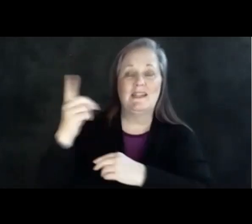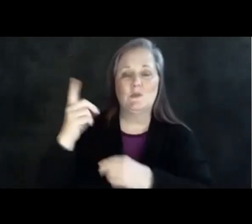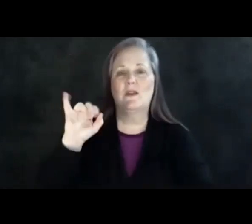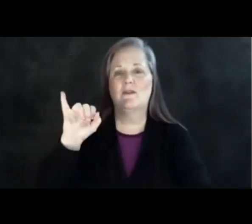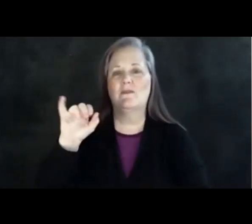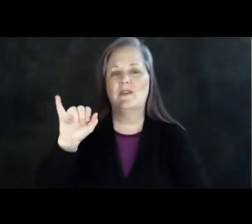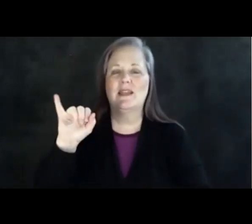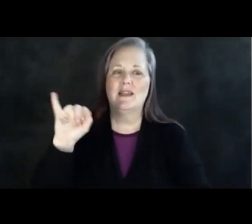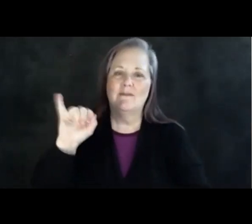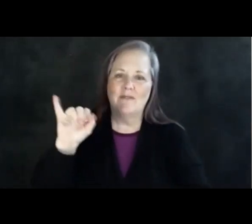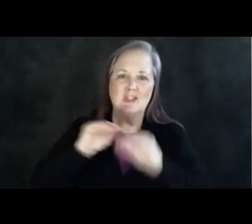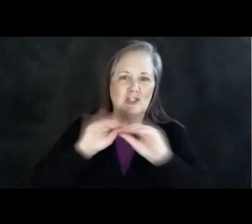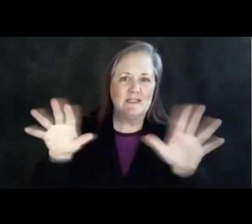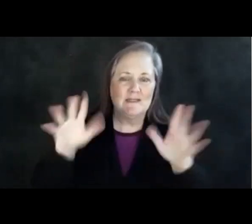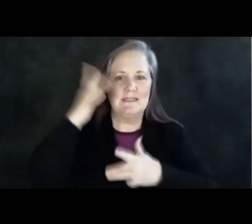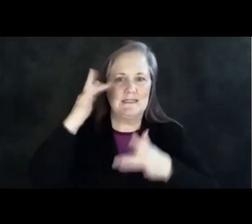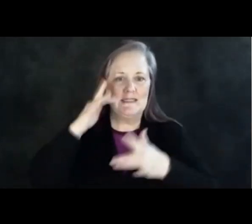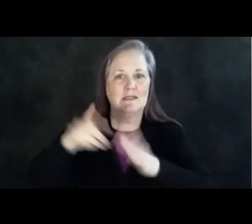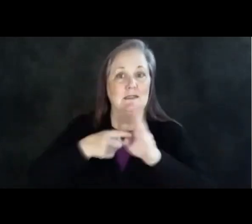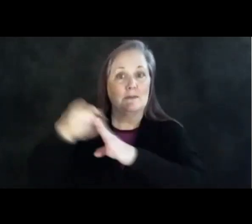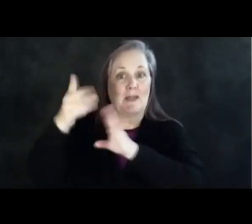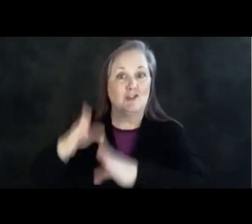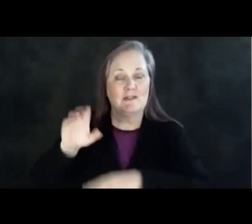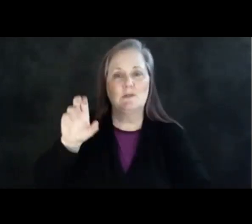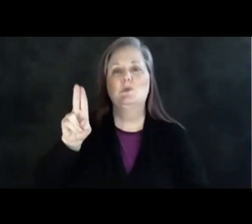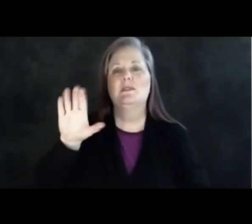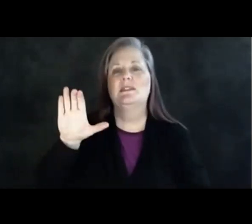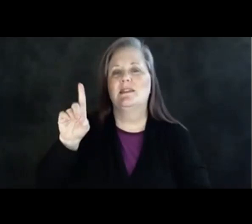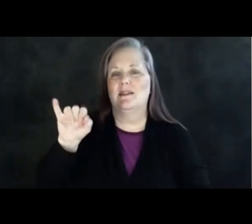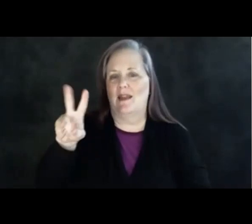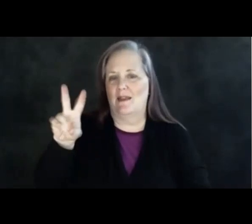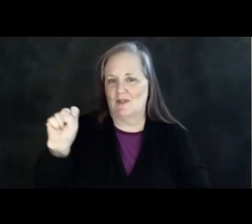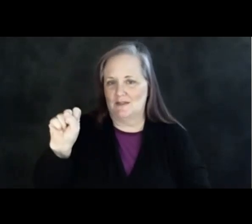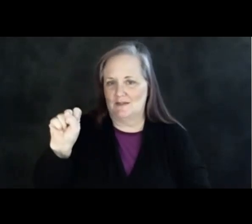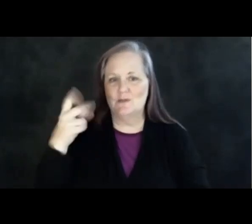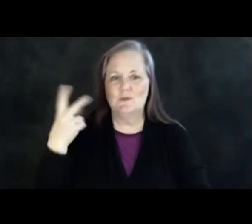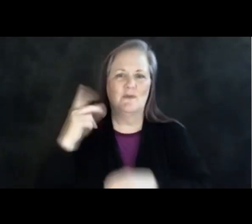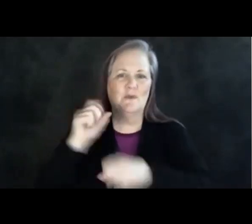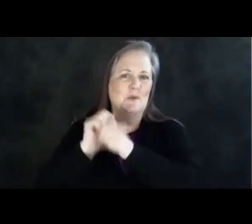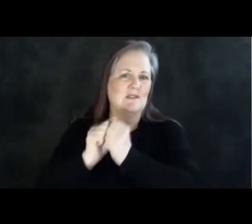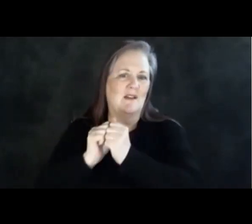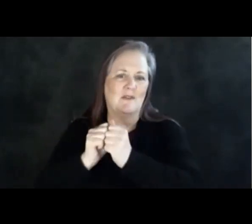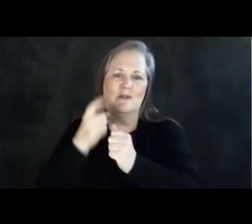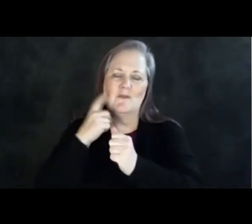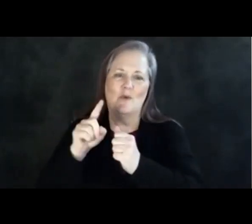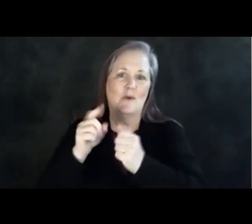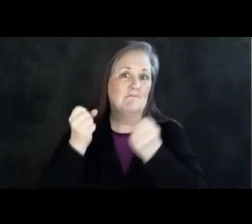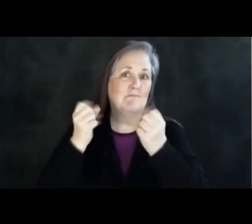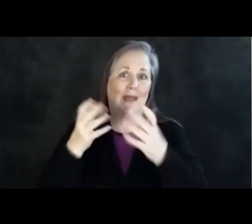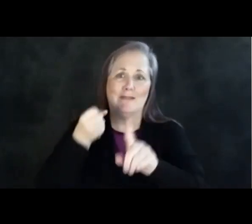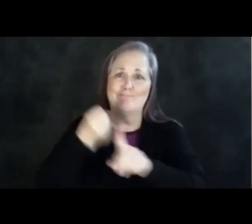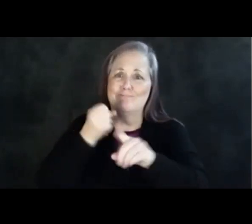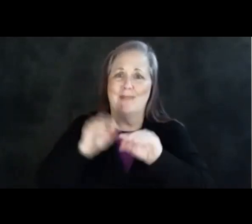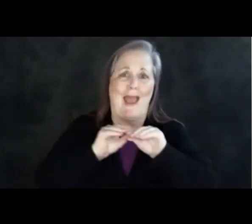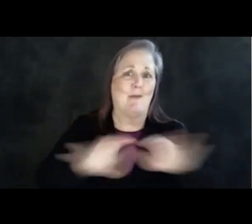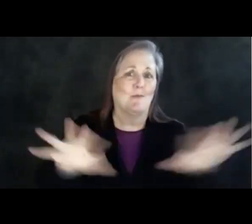disease specialists at UC Davis. We've worked together through a lot of outbreaks, and